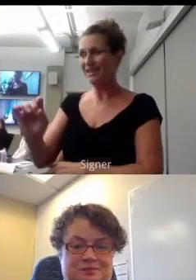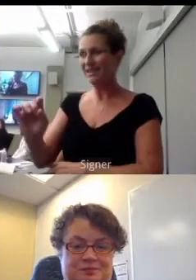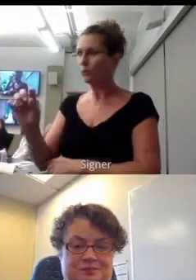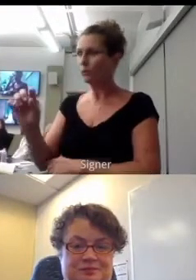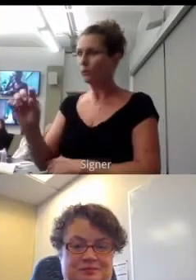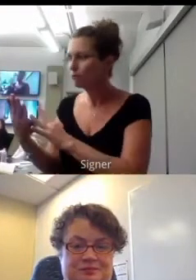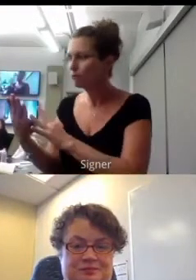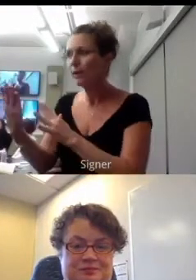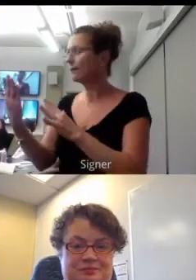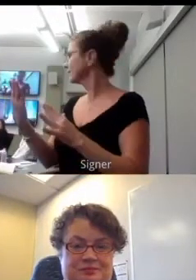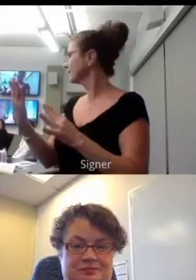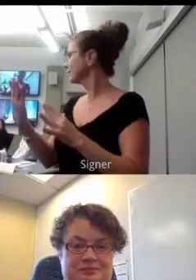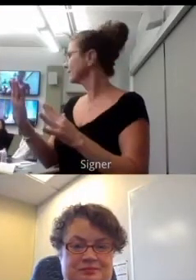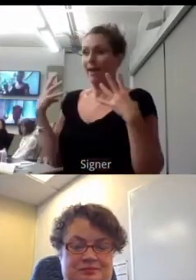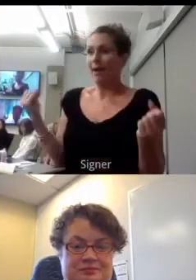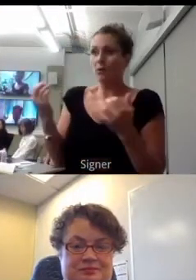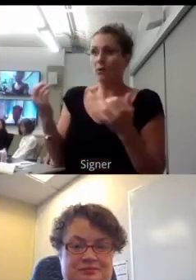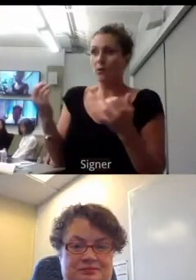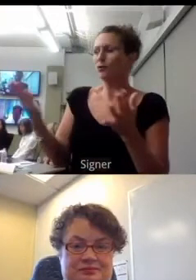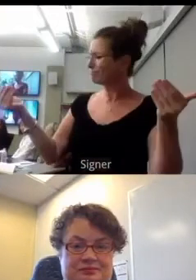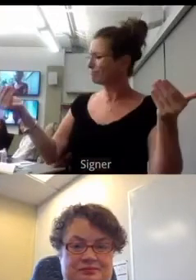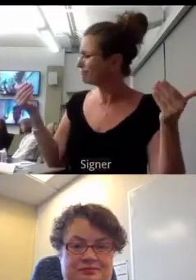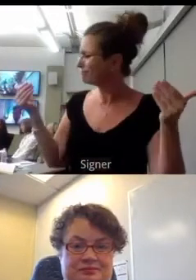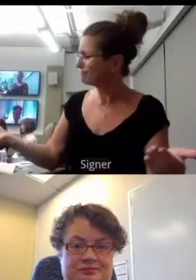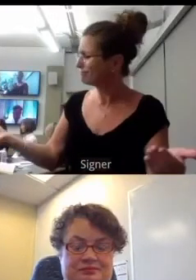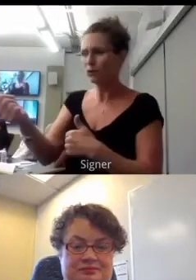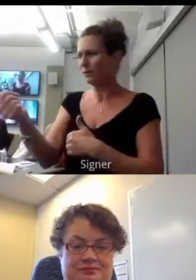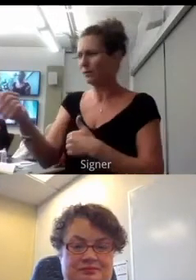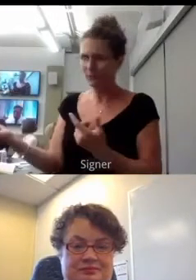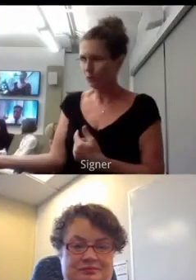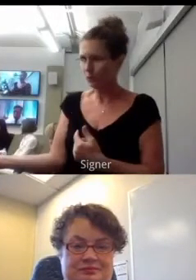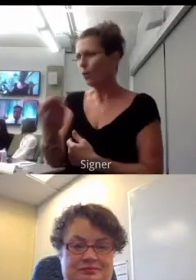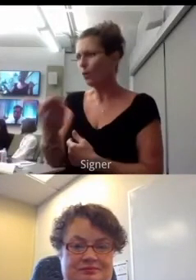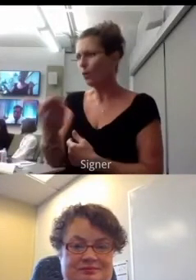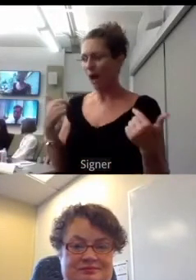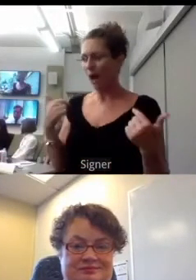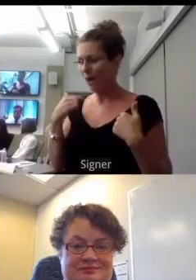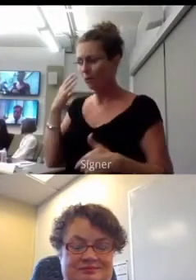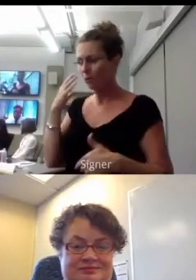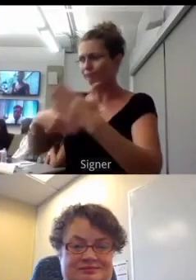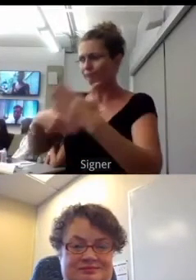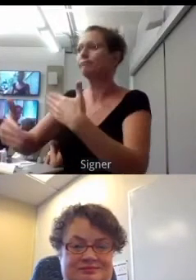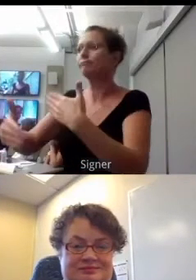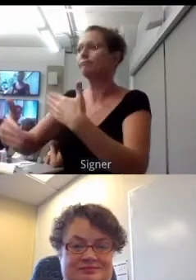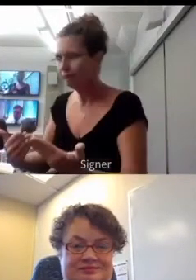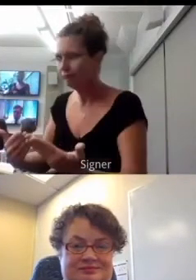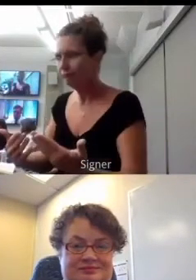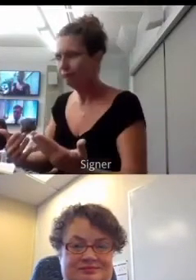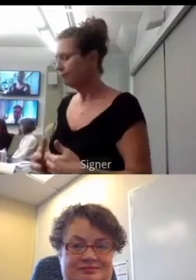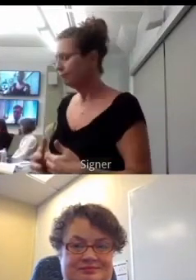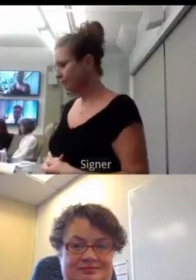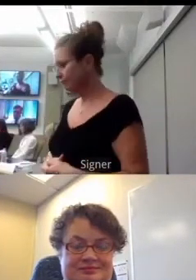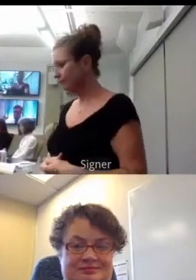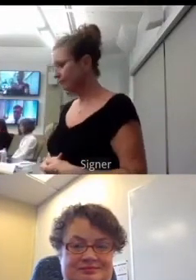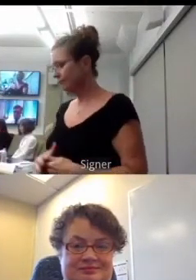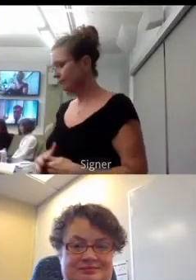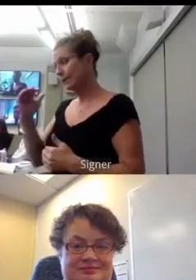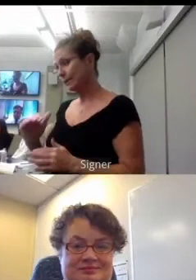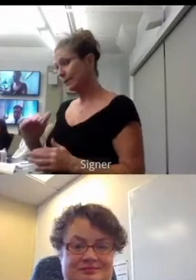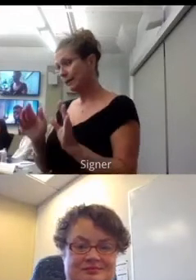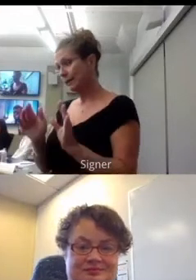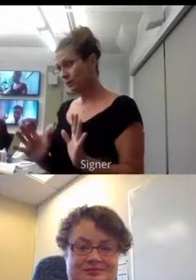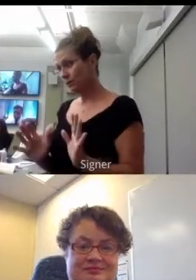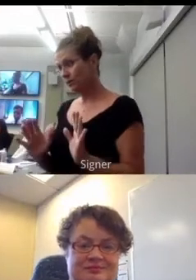go ahead. I'm going to forge ahead because our next speakers are all going to be sharing with us over